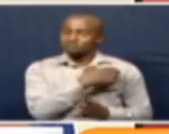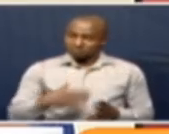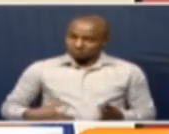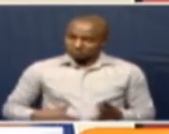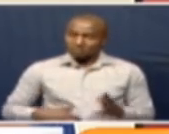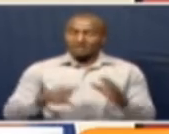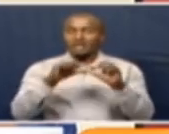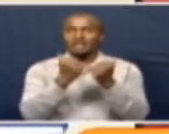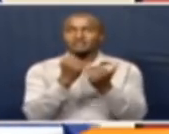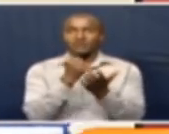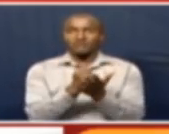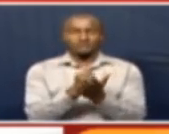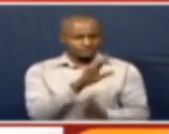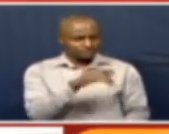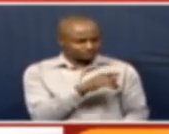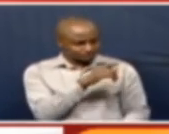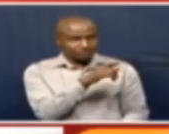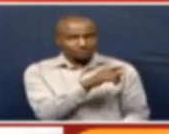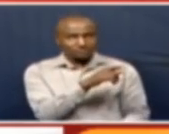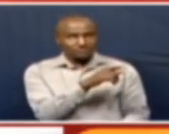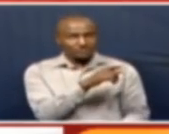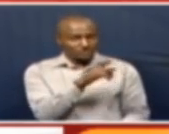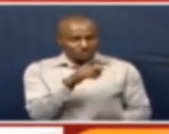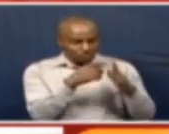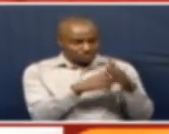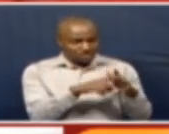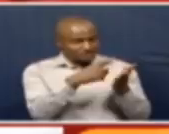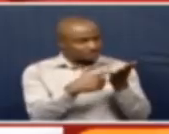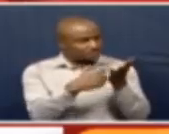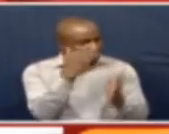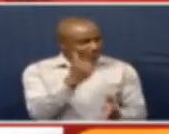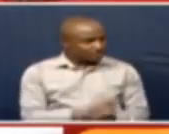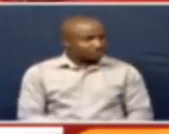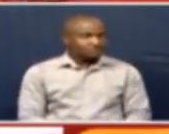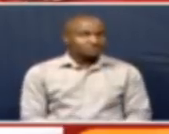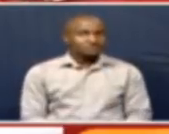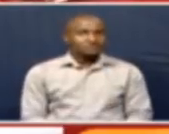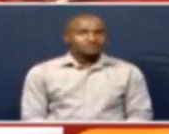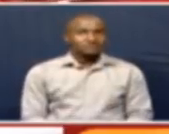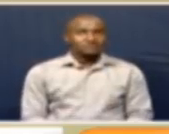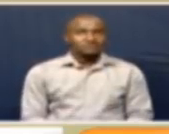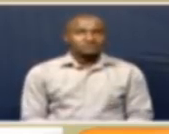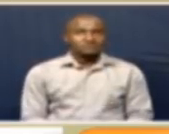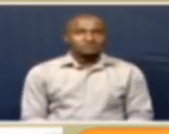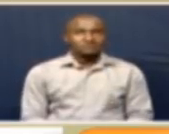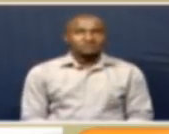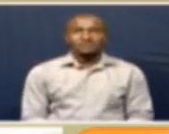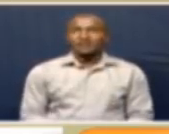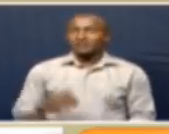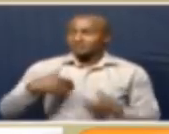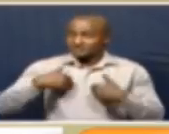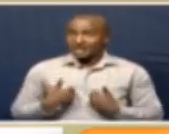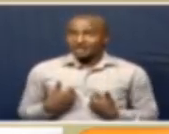on with it. Sheila, you started the Pay Models Kenya hashtag. Why? Well, I just got tired because